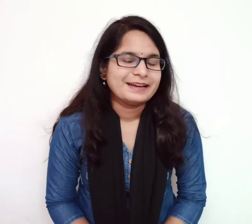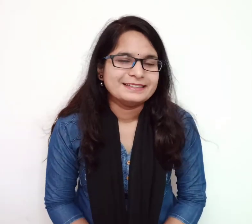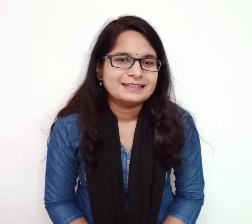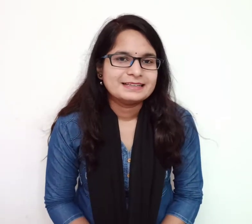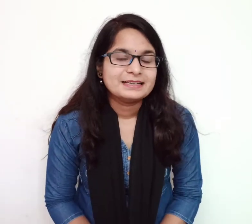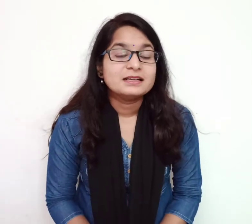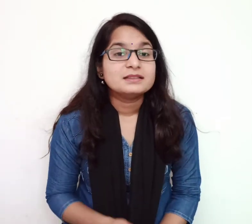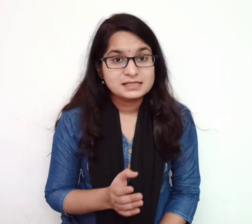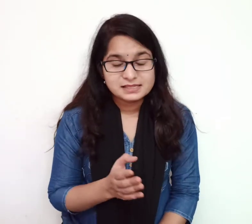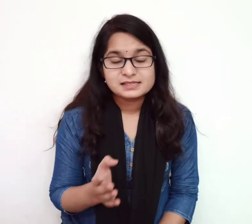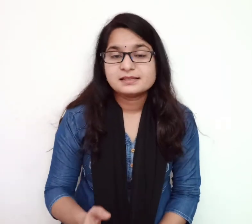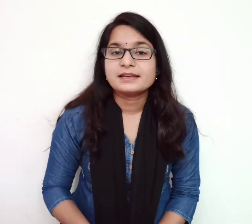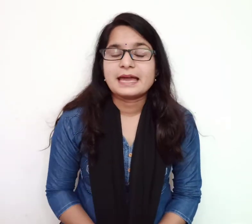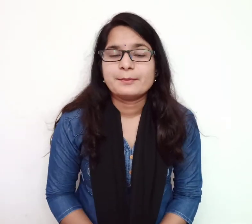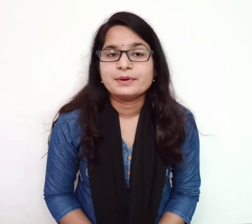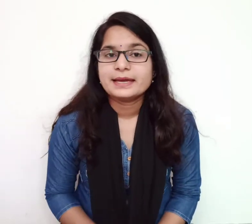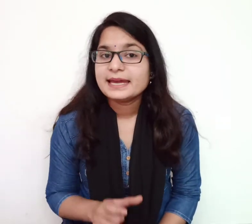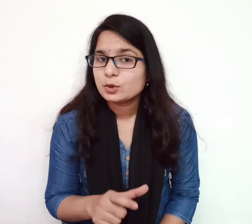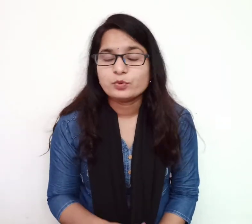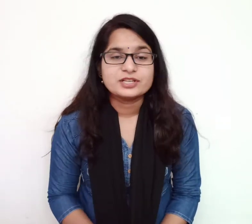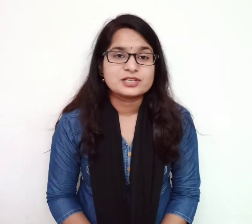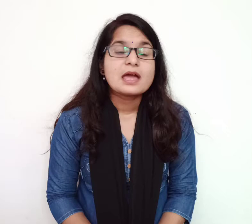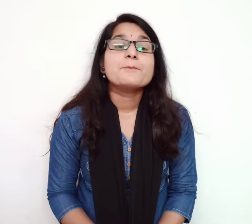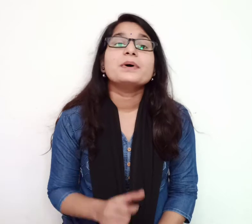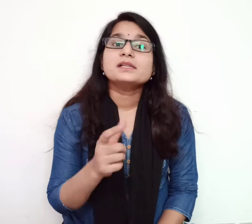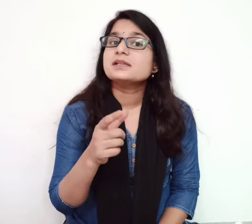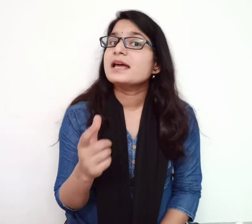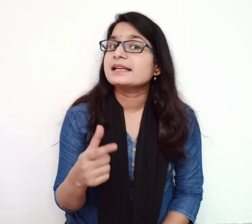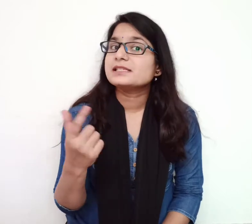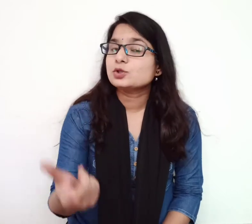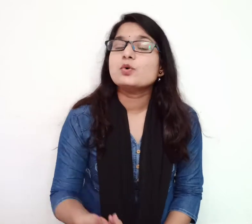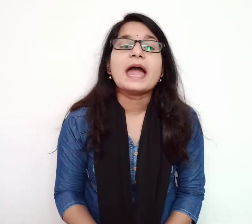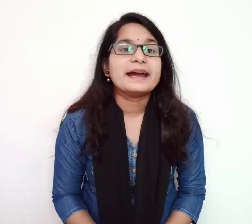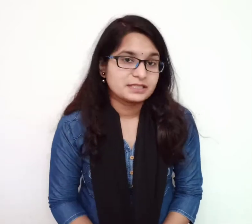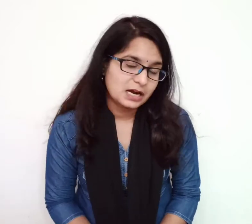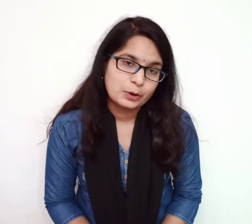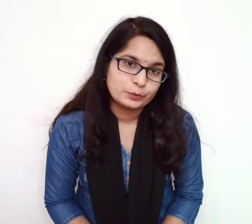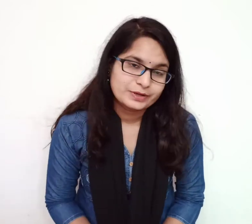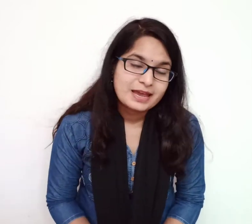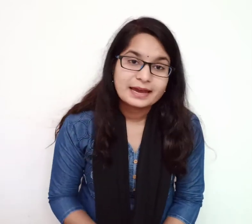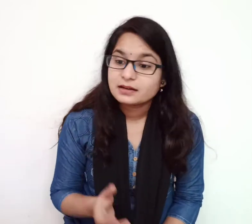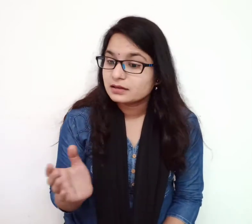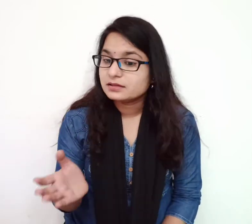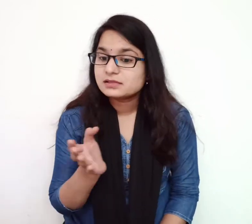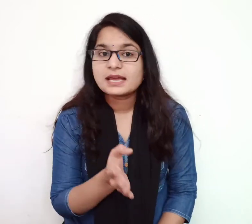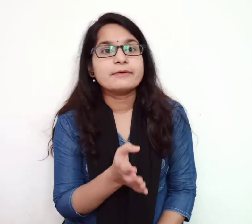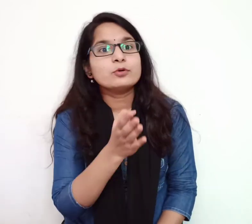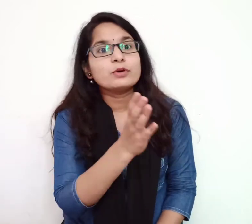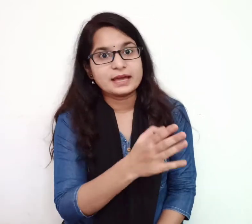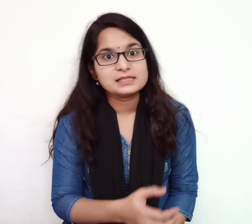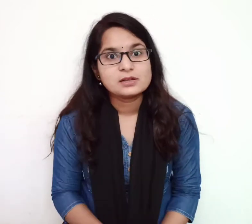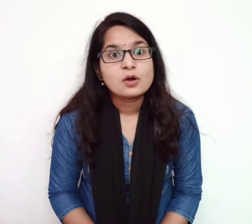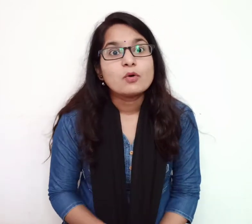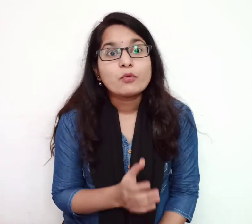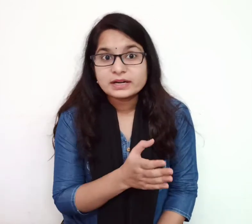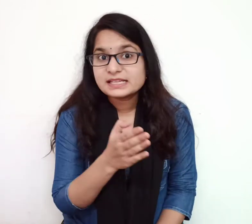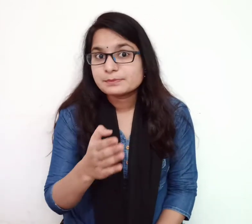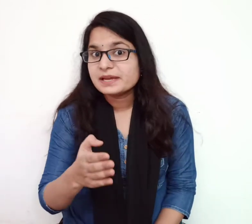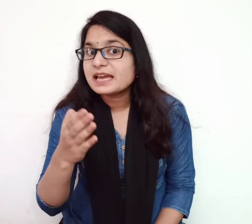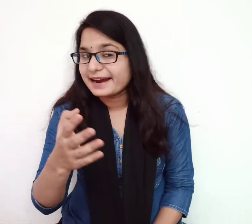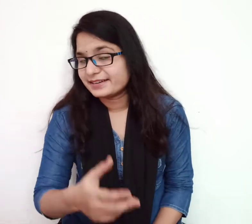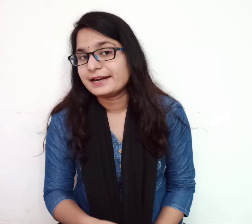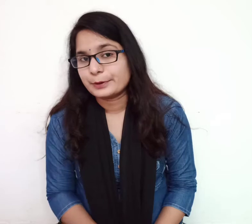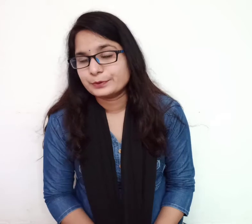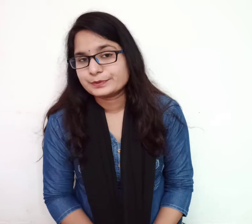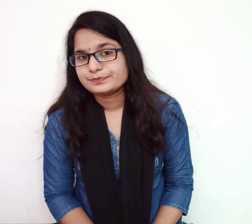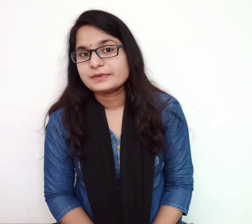have played. This is the game in which person has to act out and others have to guess what is